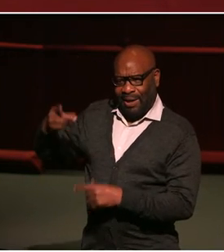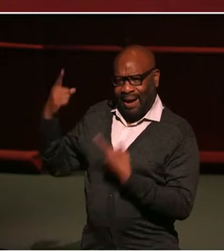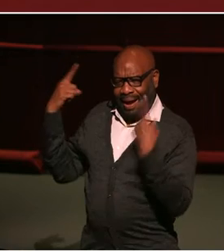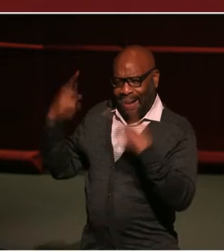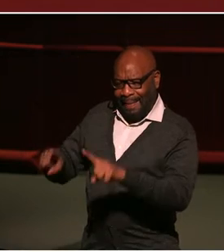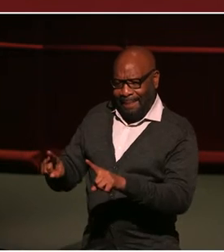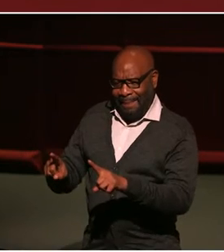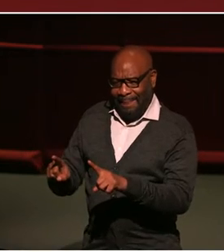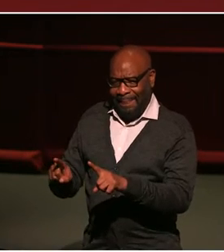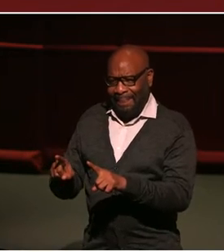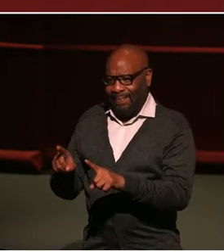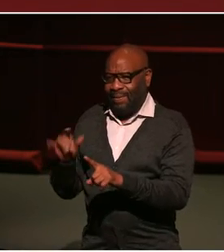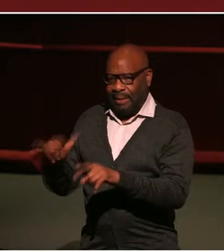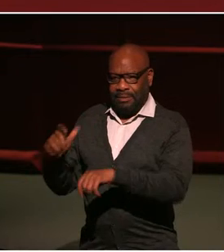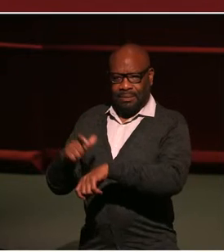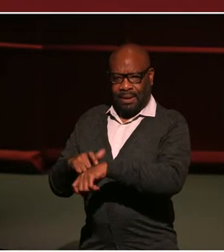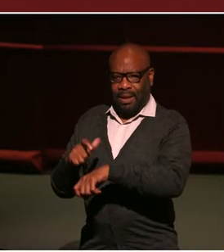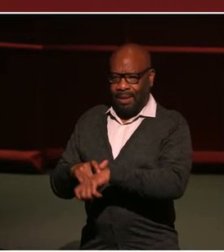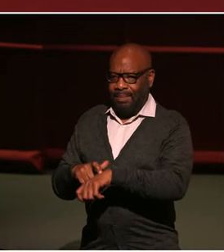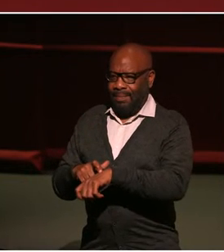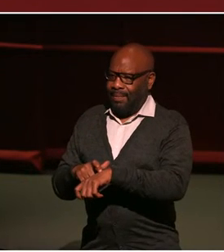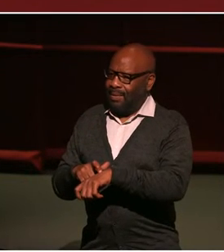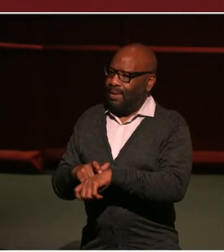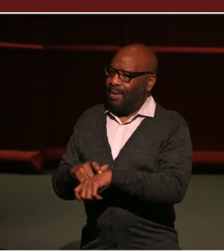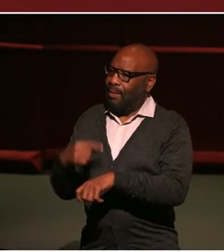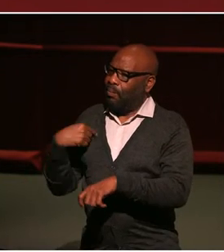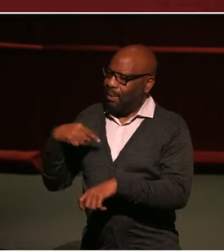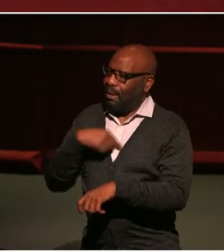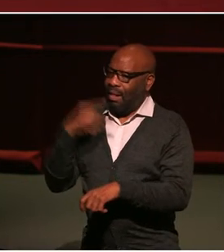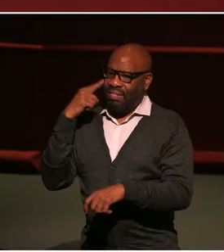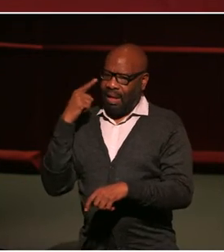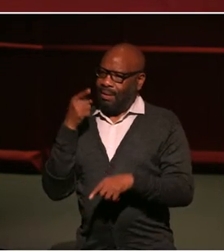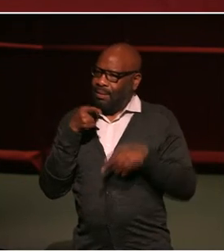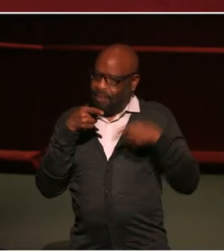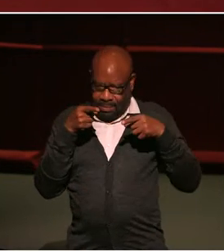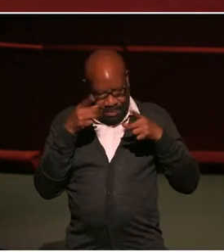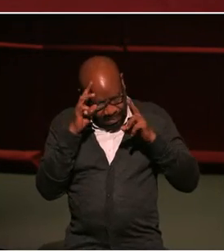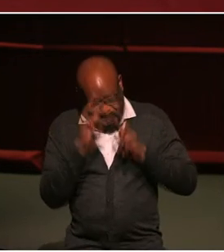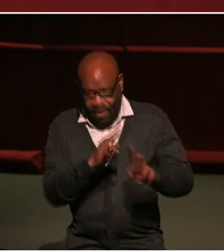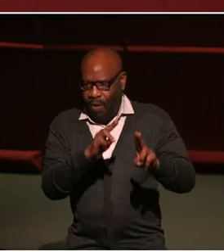that we can kind of think of you as being somebody, yes.